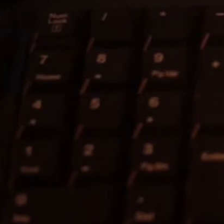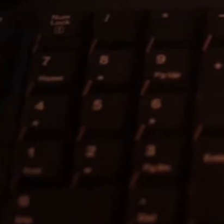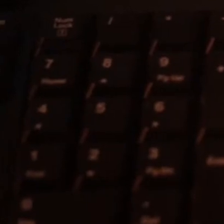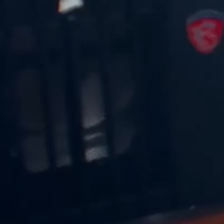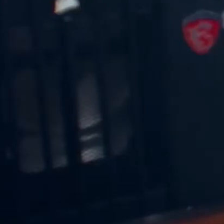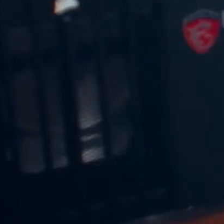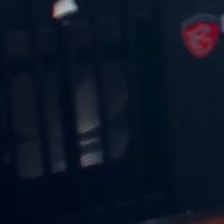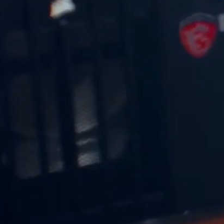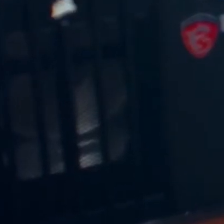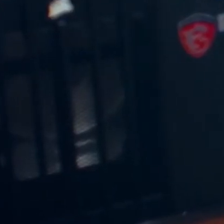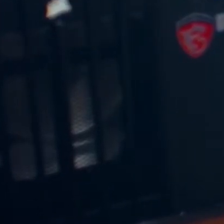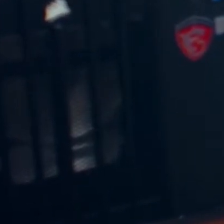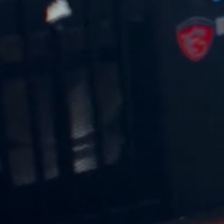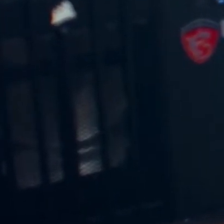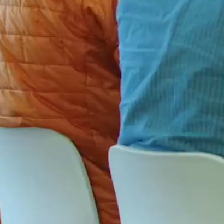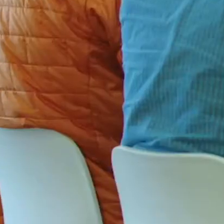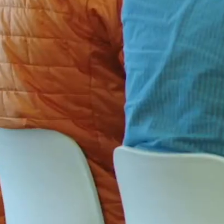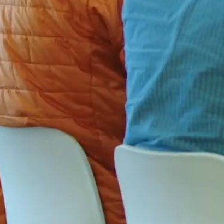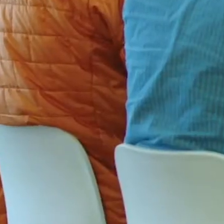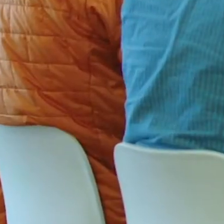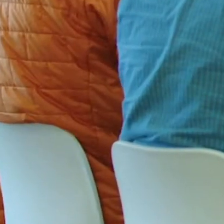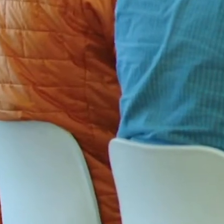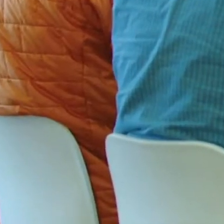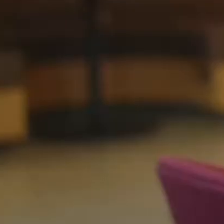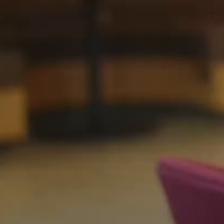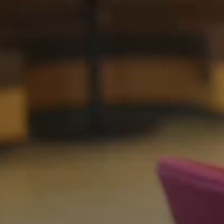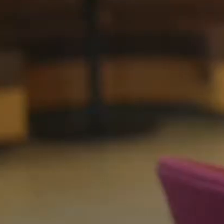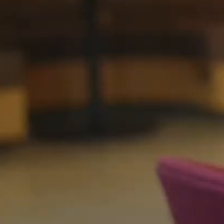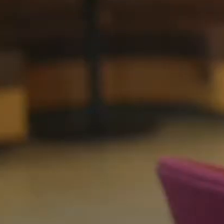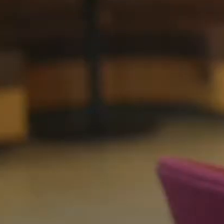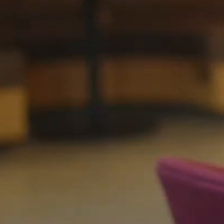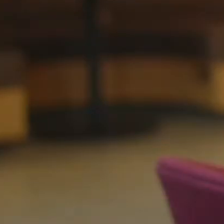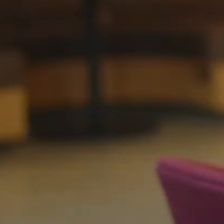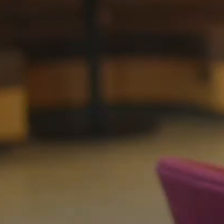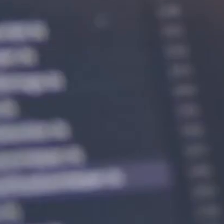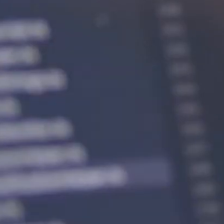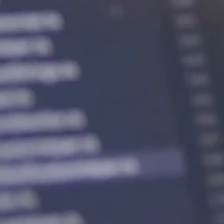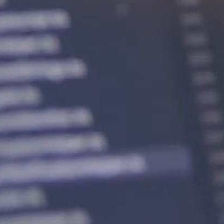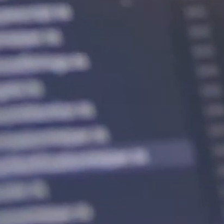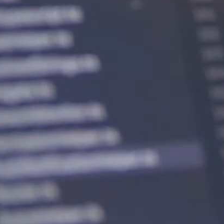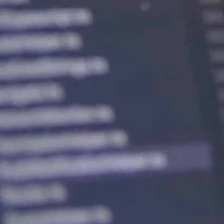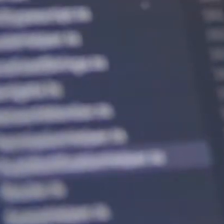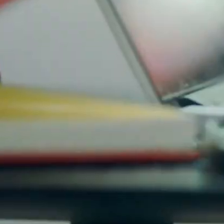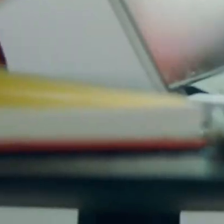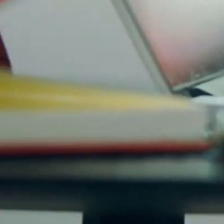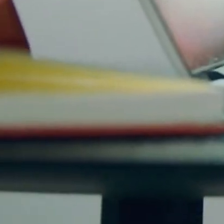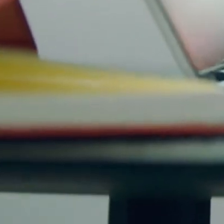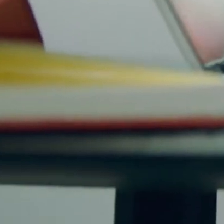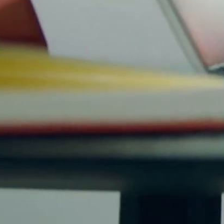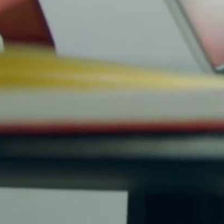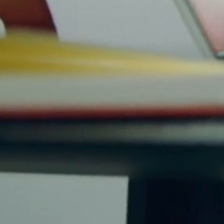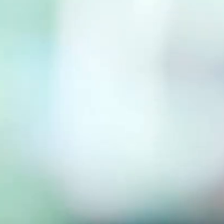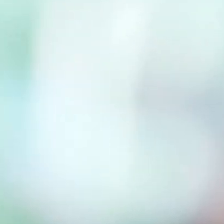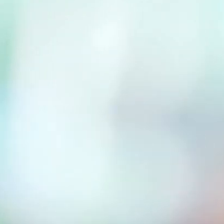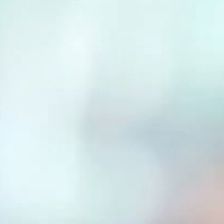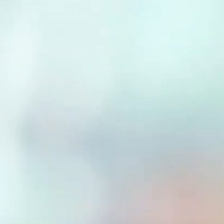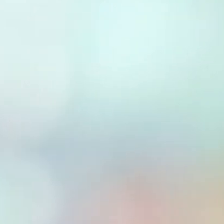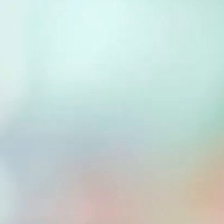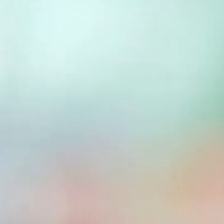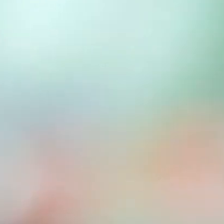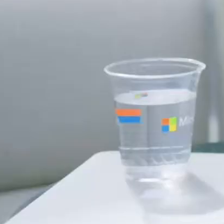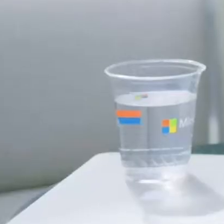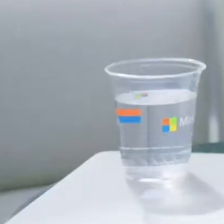and ML in your projects has never been easier. It was easy for us to go from simple proof of concept